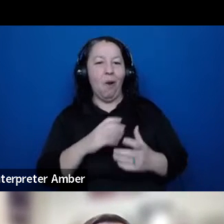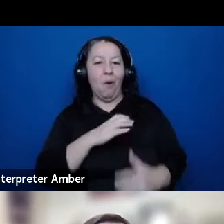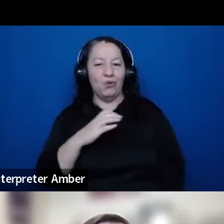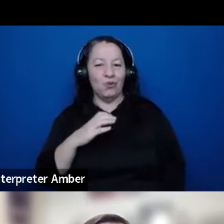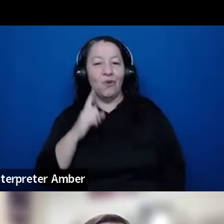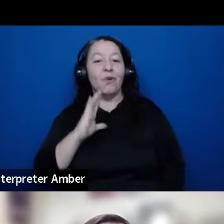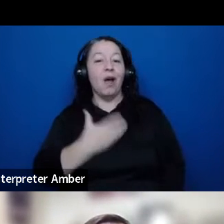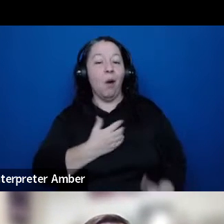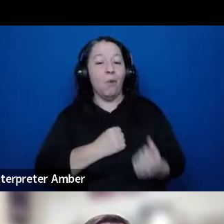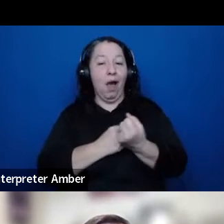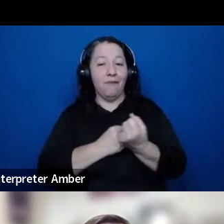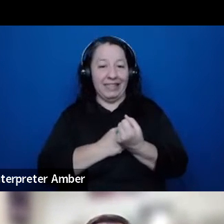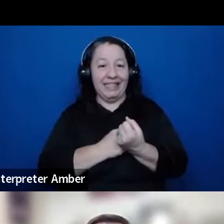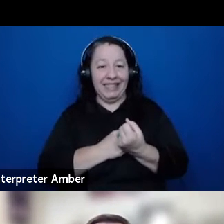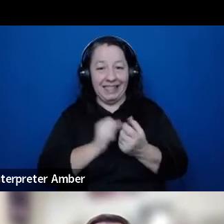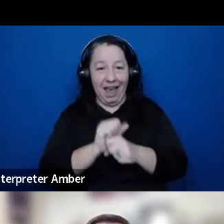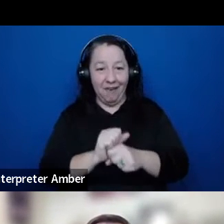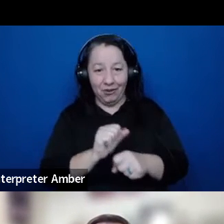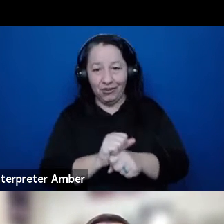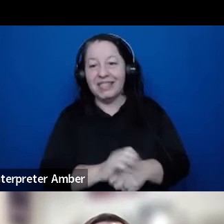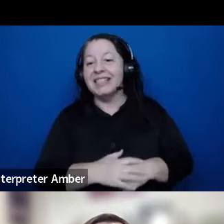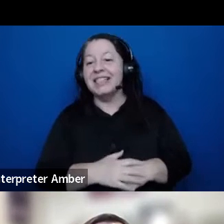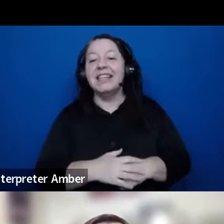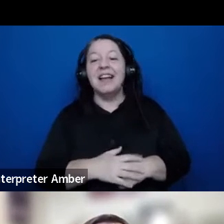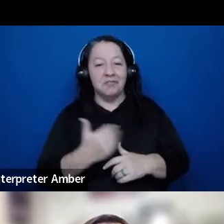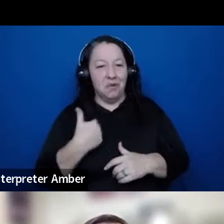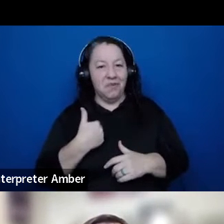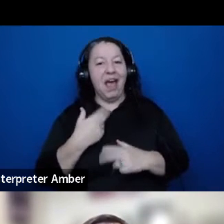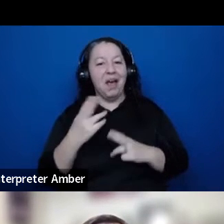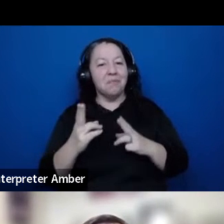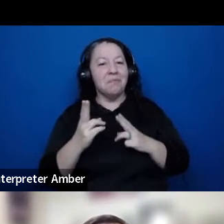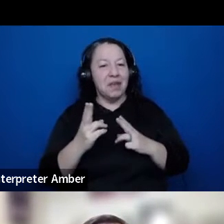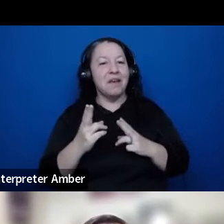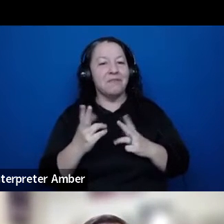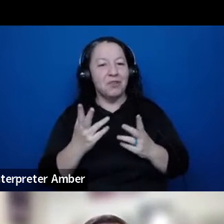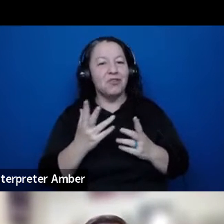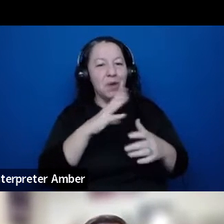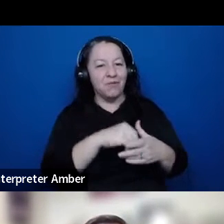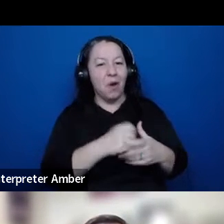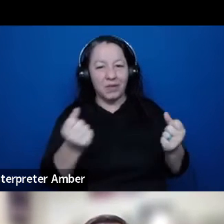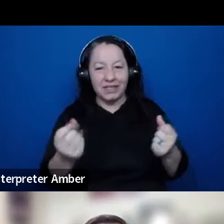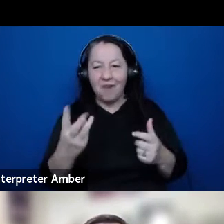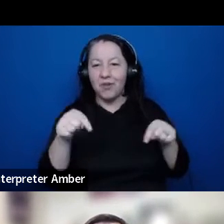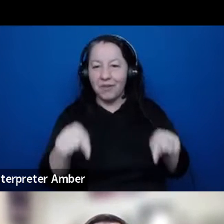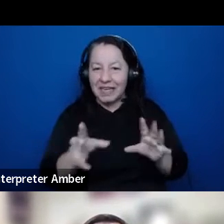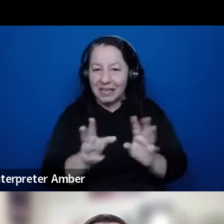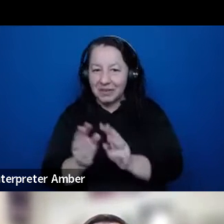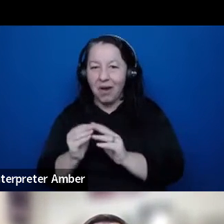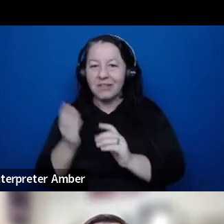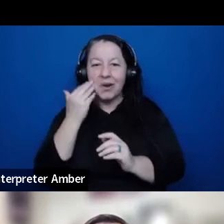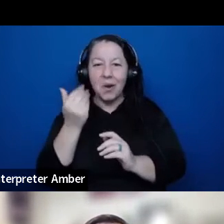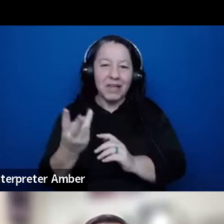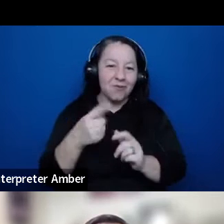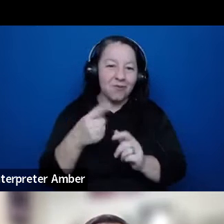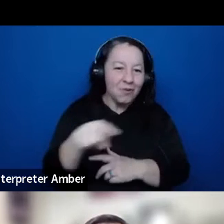efforts. So I've had the privilege to be on quite a few of these calls, and I know some of you from these calls, and I